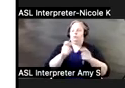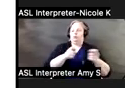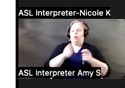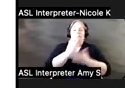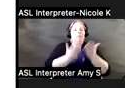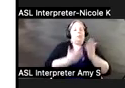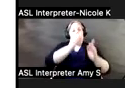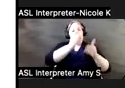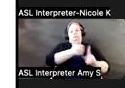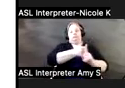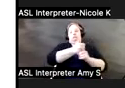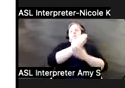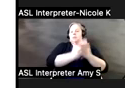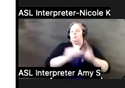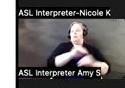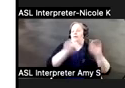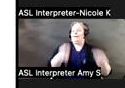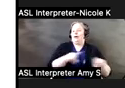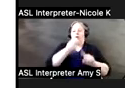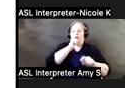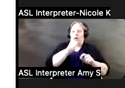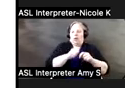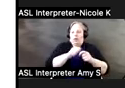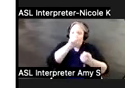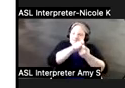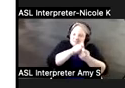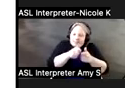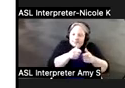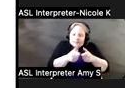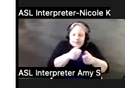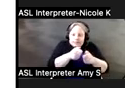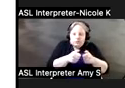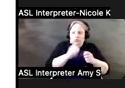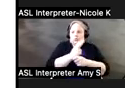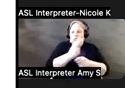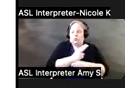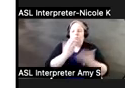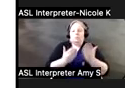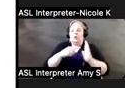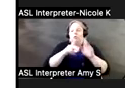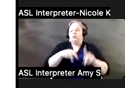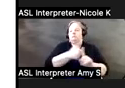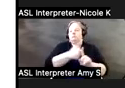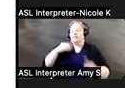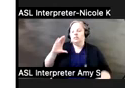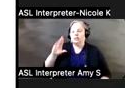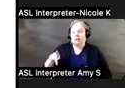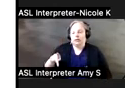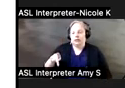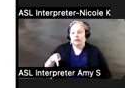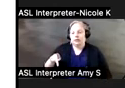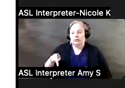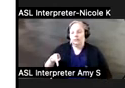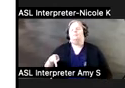but not enough fine motor control to access these tiny little buttons on the controller. So this could be someone with cerebral palsy who might just have a little bit